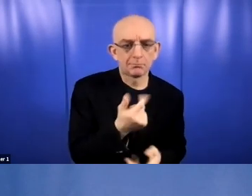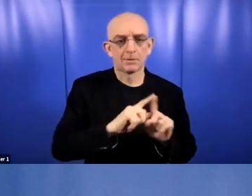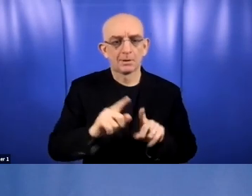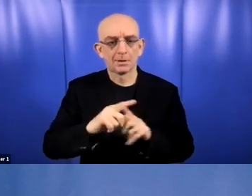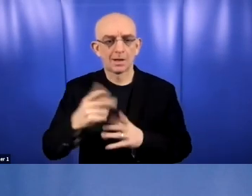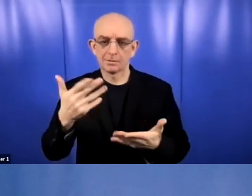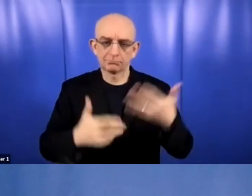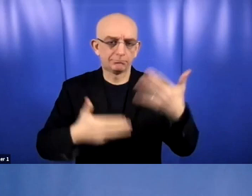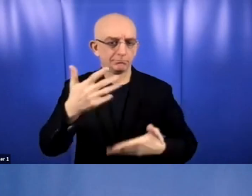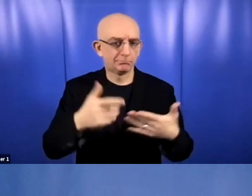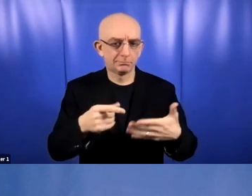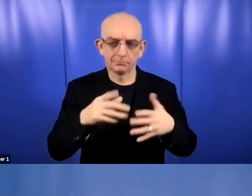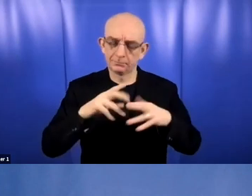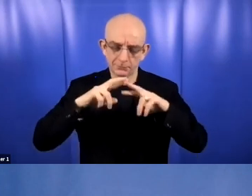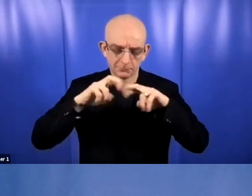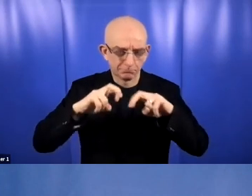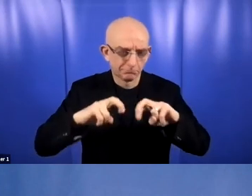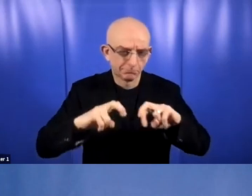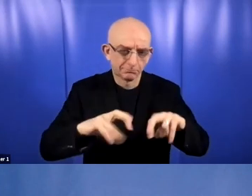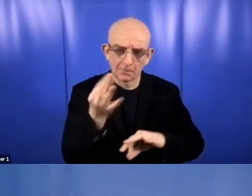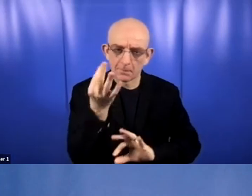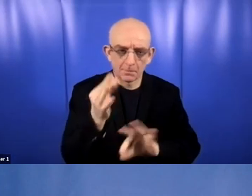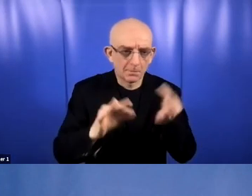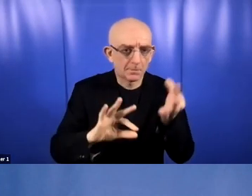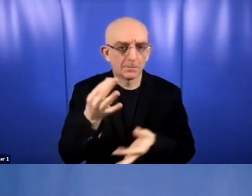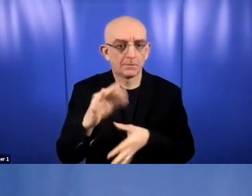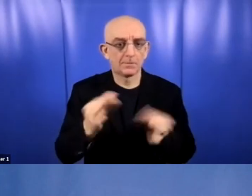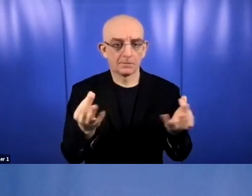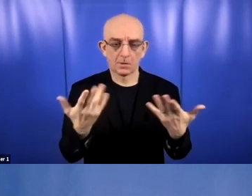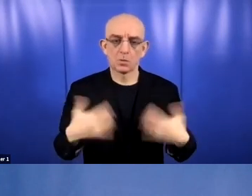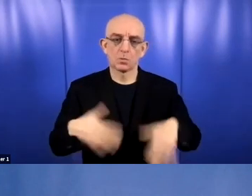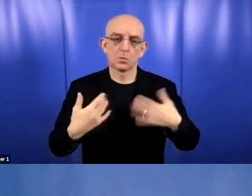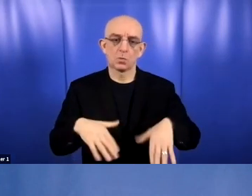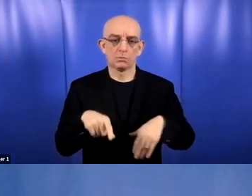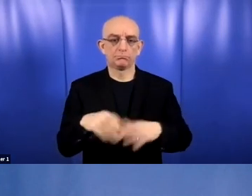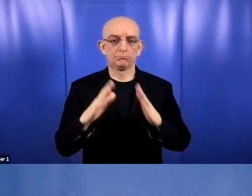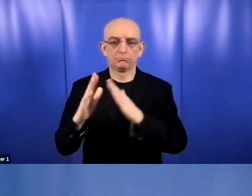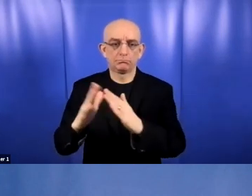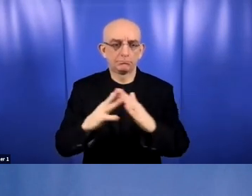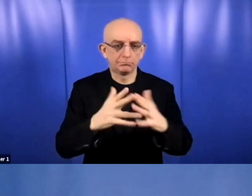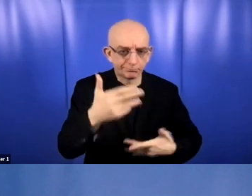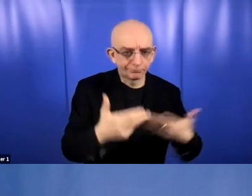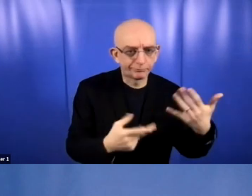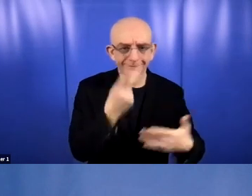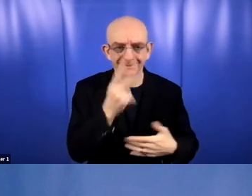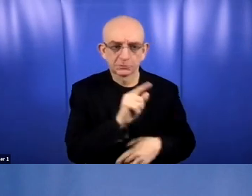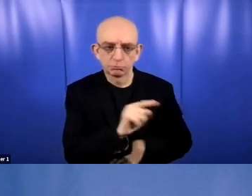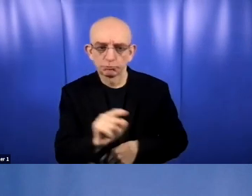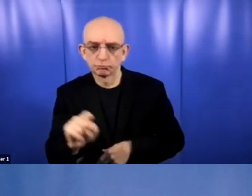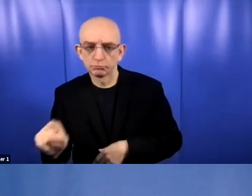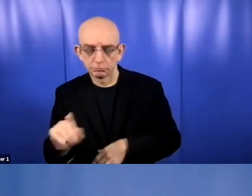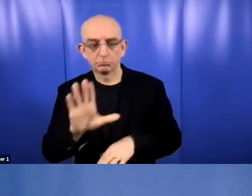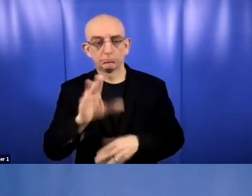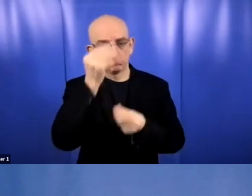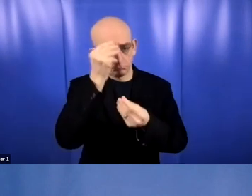I should add that the JDC is working not just on refugee data and that of refugee host communities, but they're also working on building